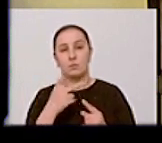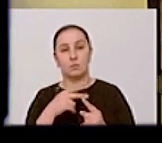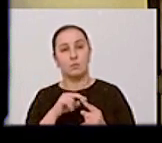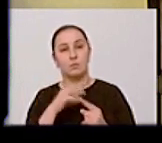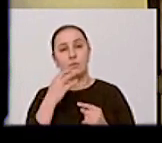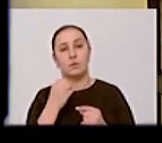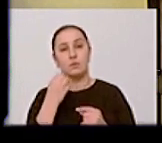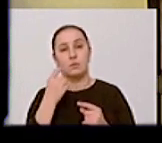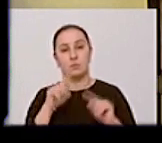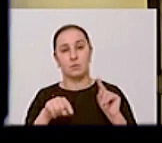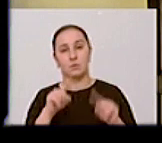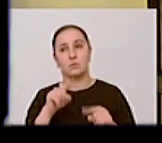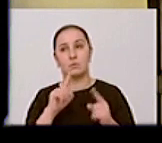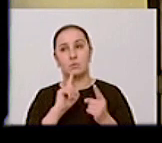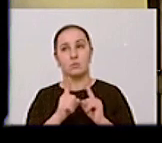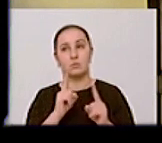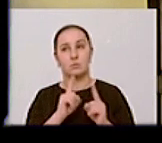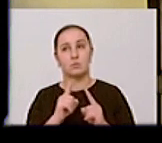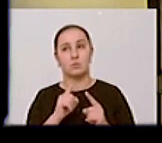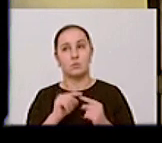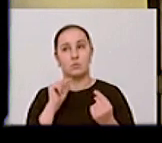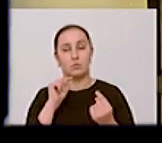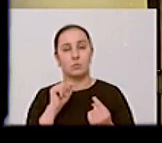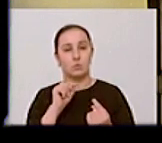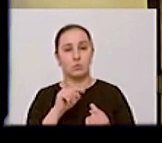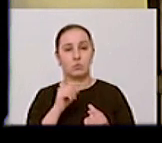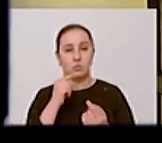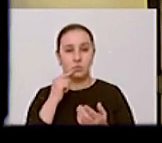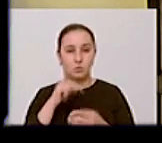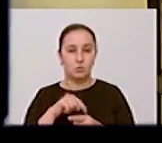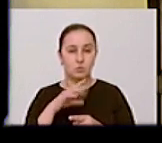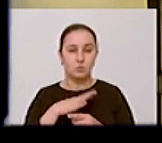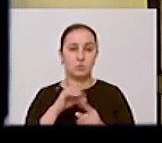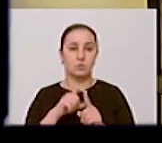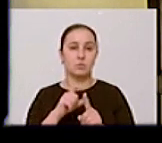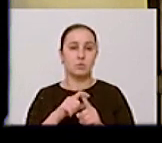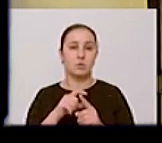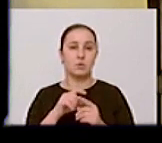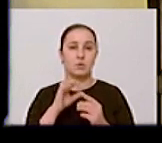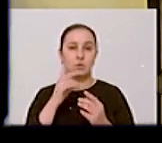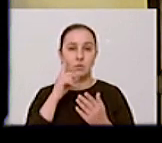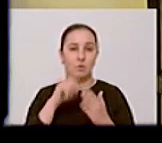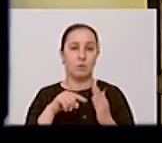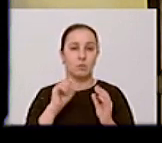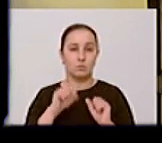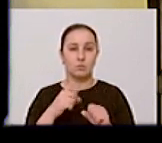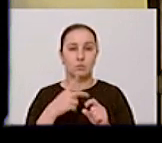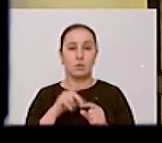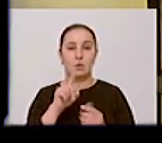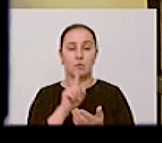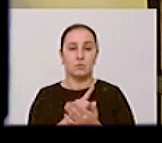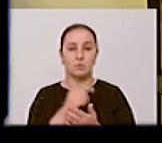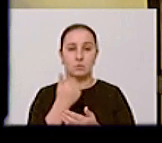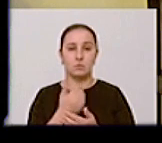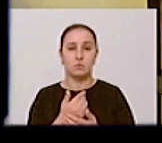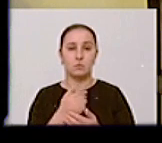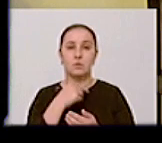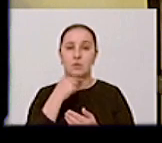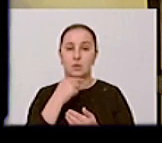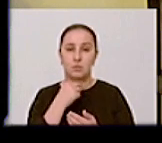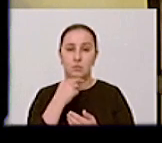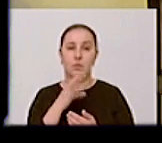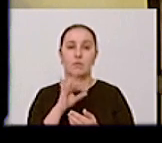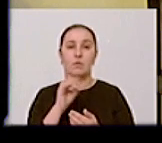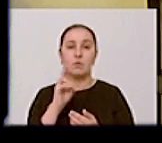yana ba'zi bir o'zgarishlarga duch kelgan so'zlarga guvoh bo'lishimiz mumkin. Albatta, bunda sizdan e'tibor